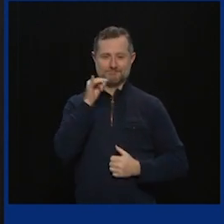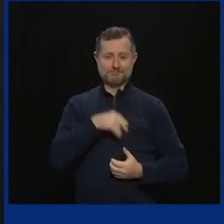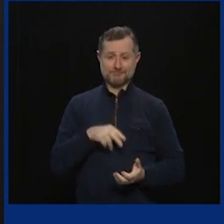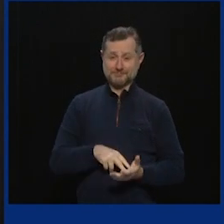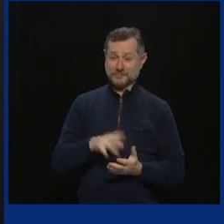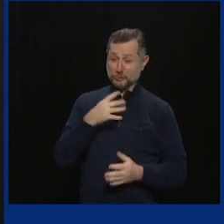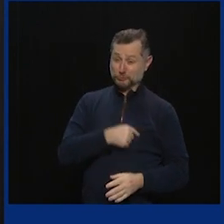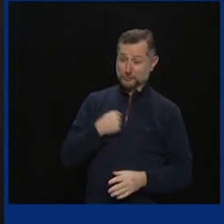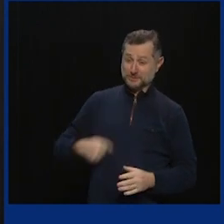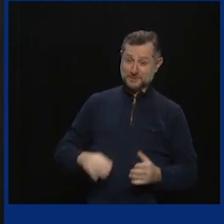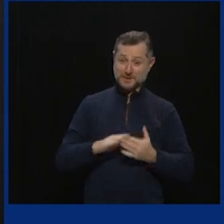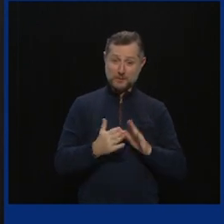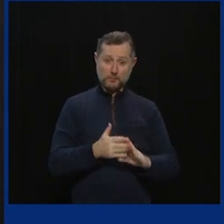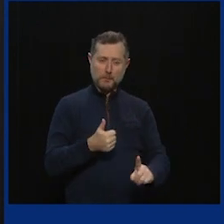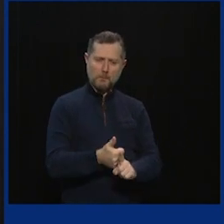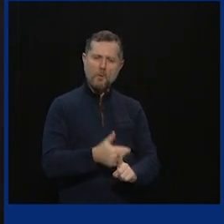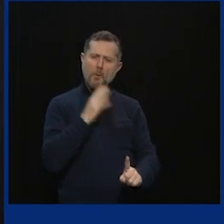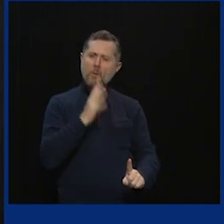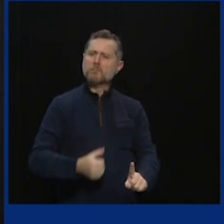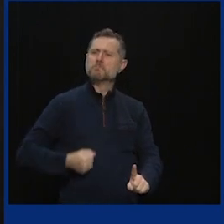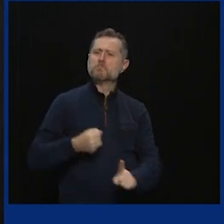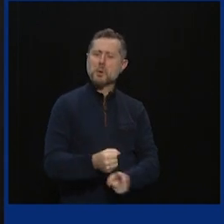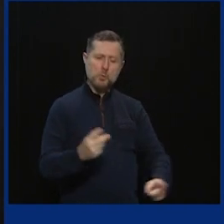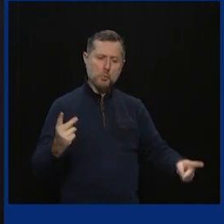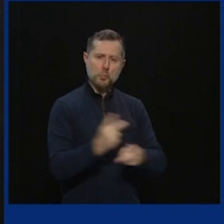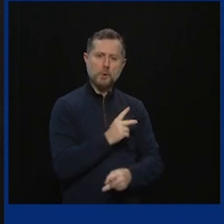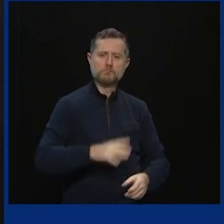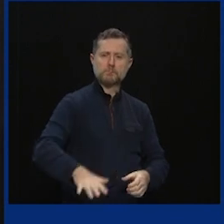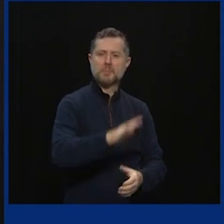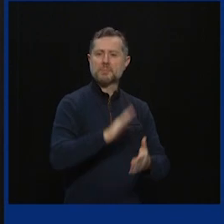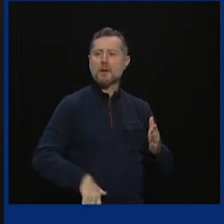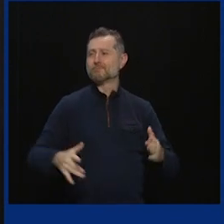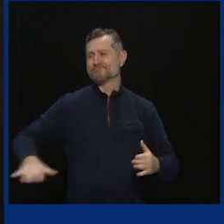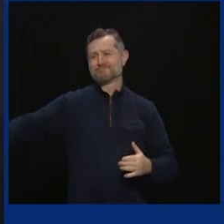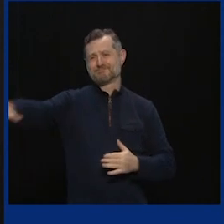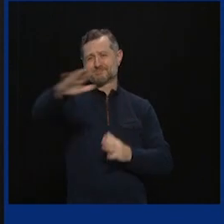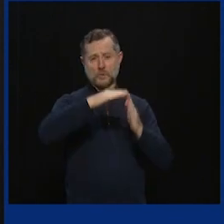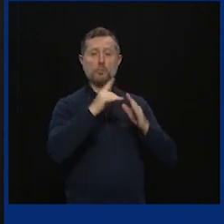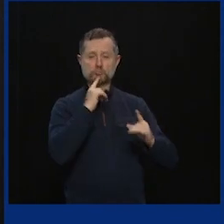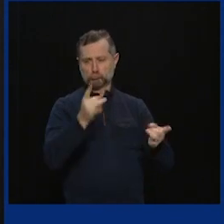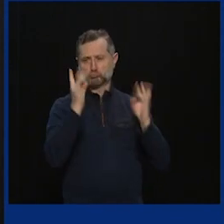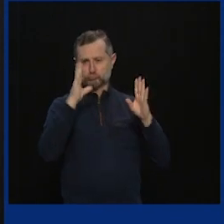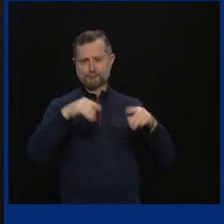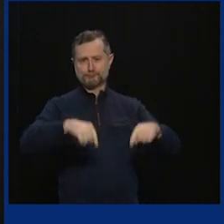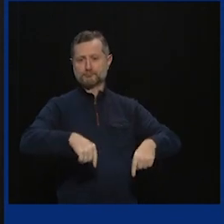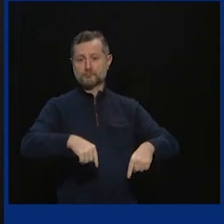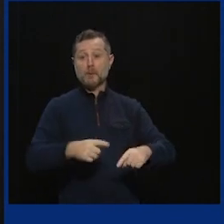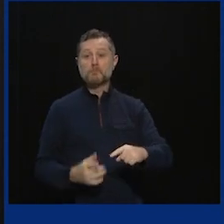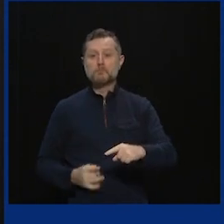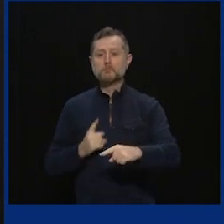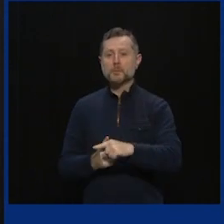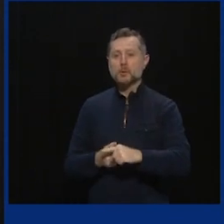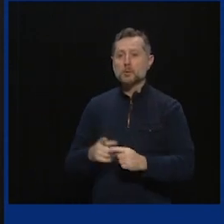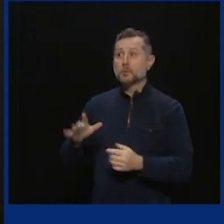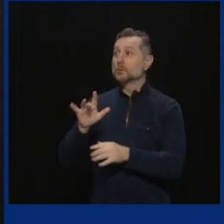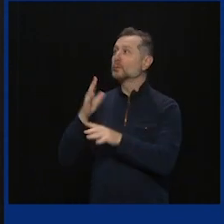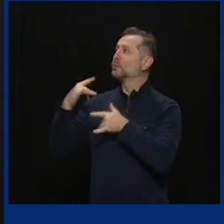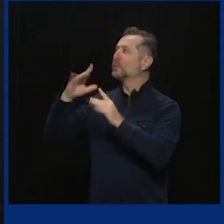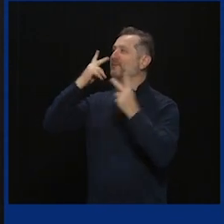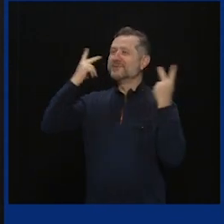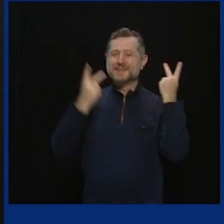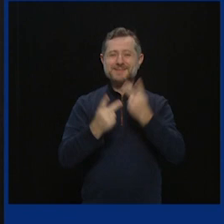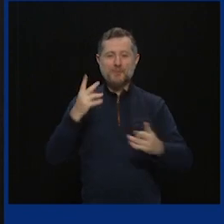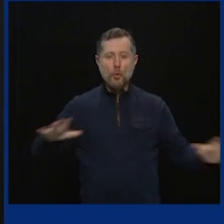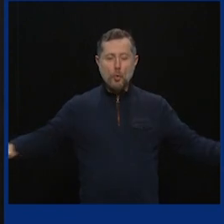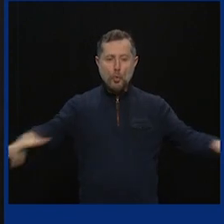other community. If you add the fact that we didn't have tourists, we didn't have office workers, we didn't